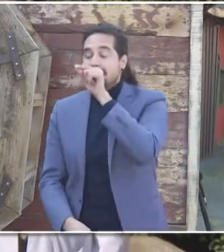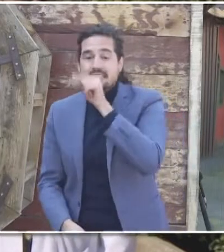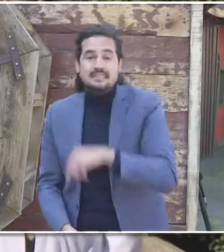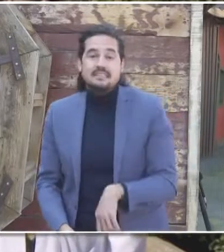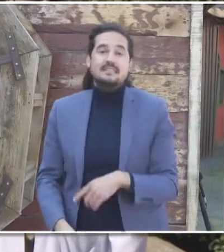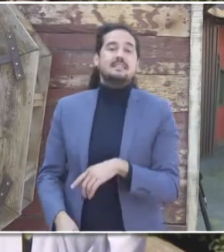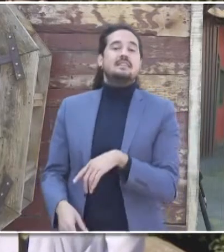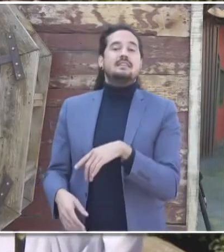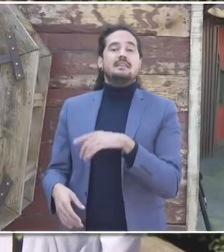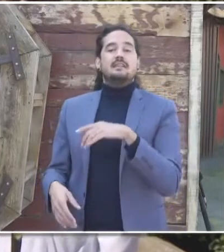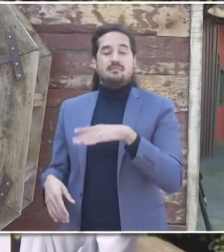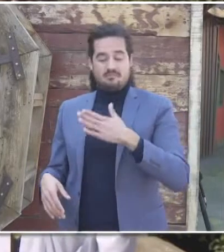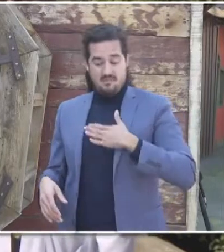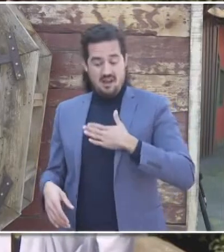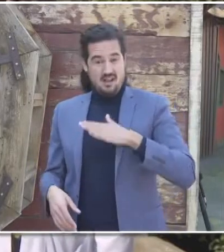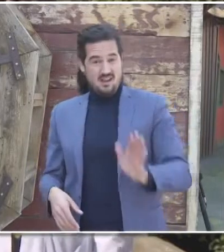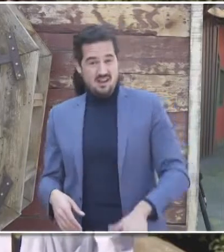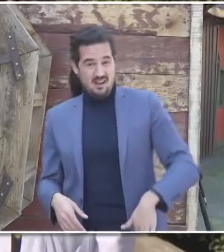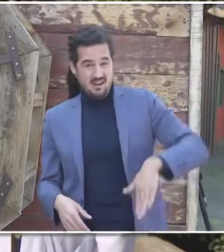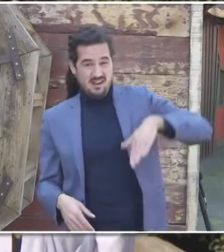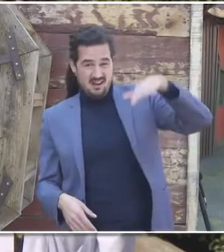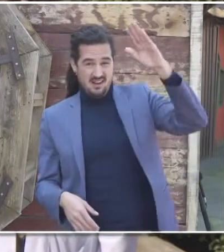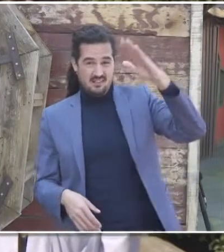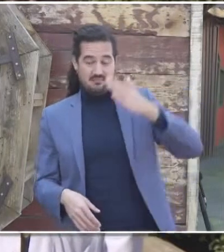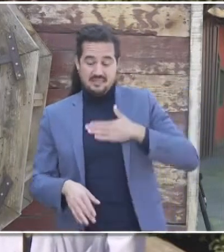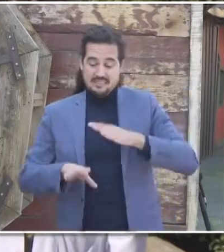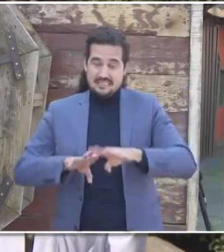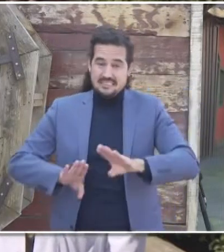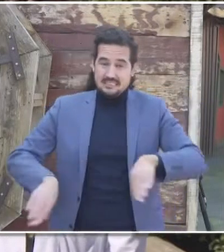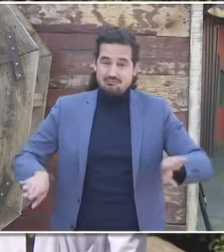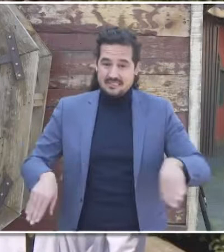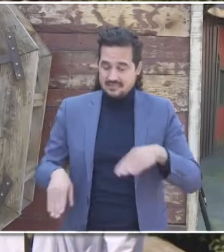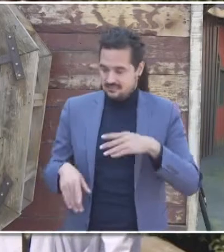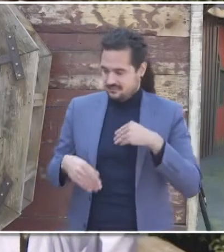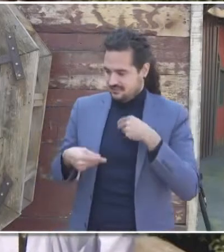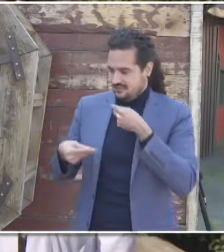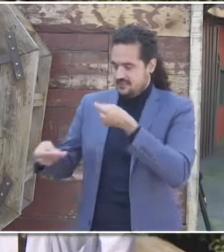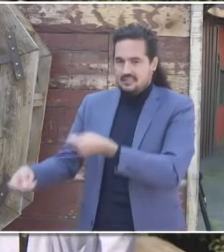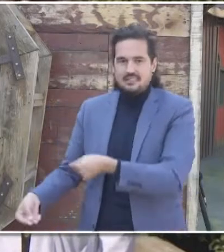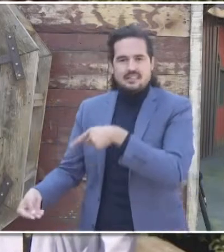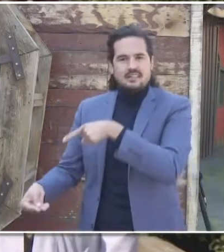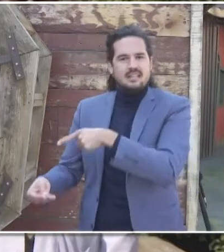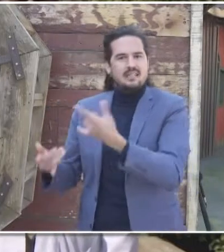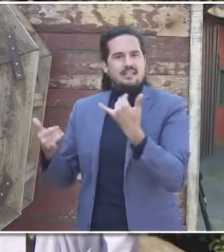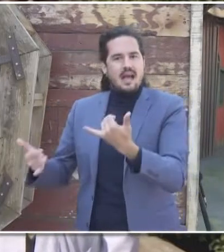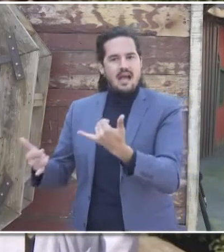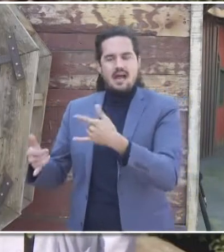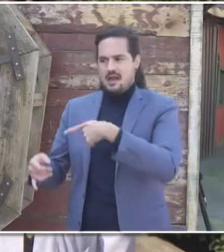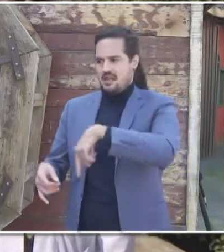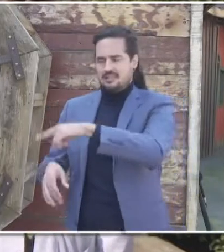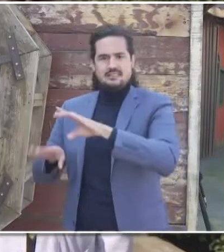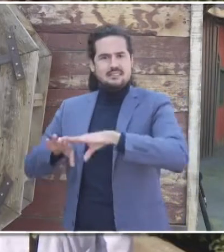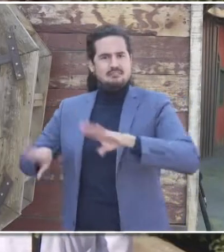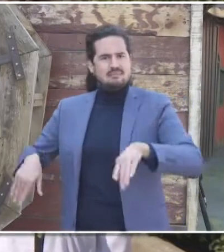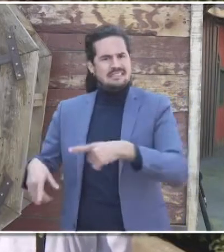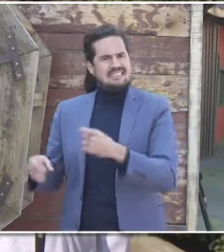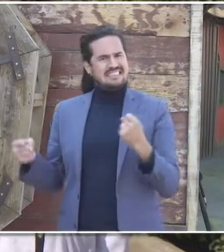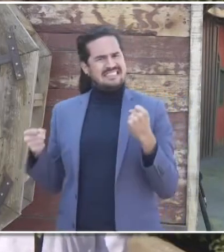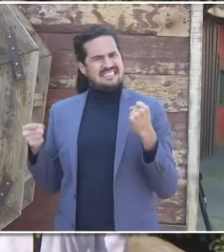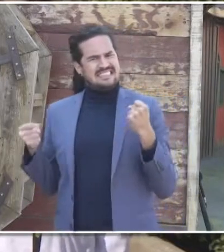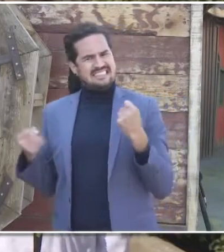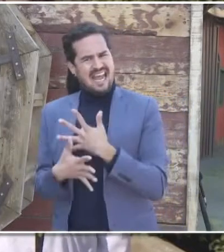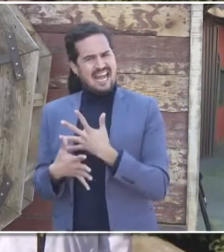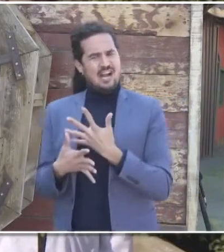a child are even greater today for the children of those parents. And it's important